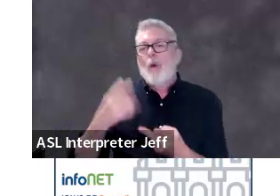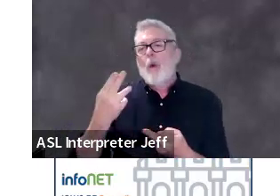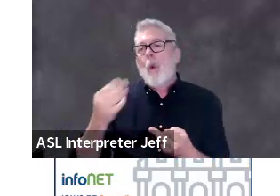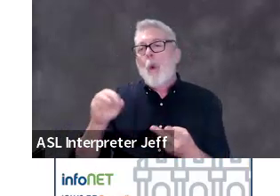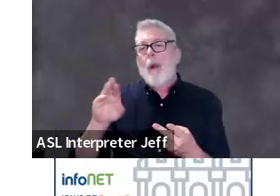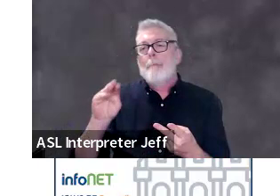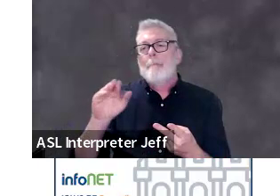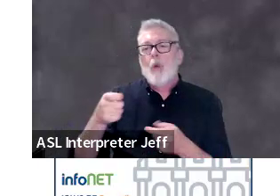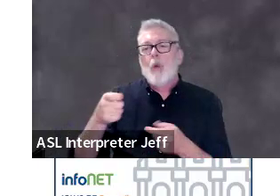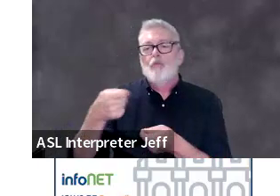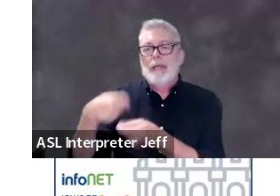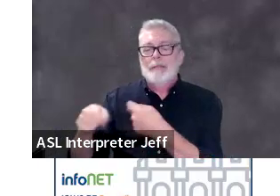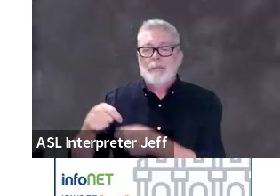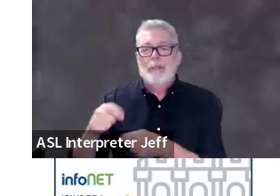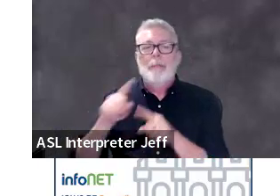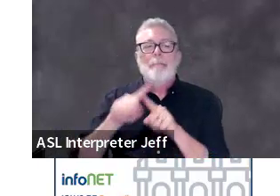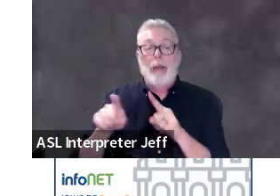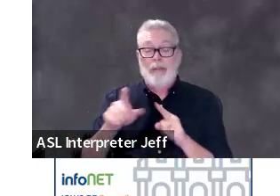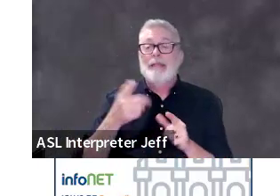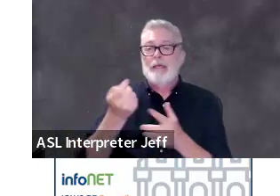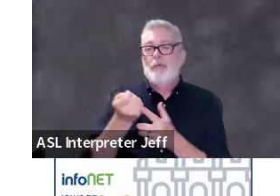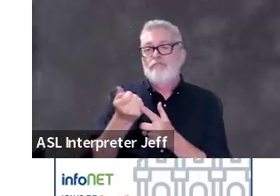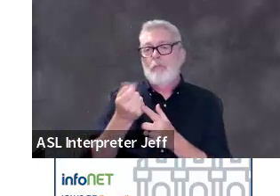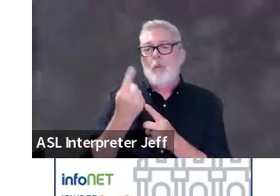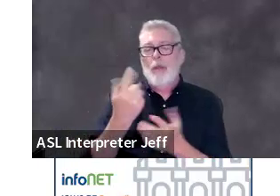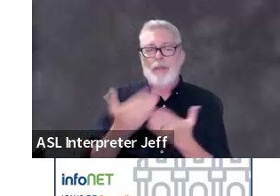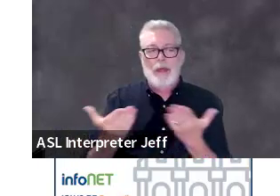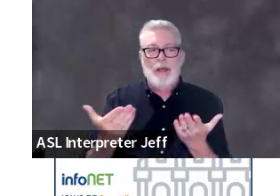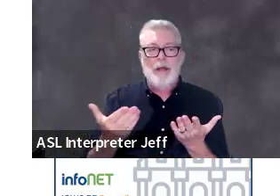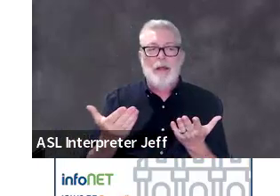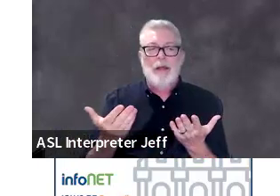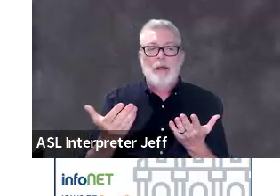they did take out something that would have banned the